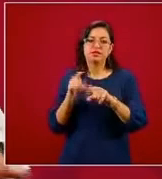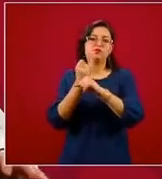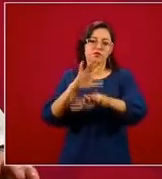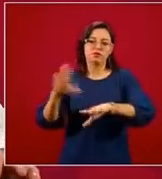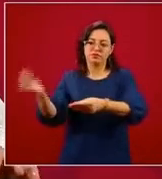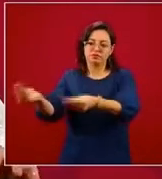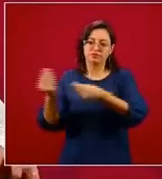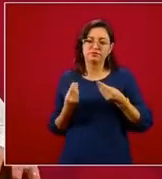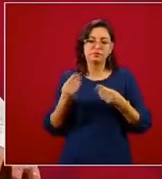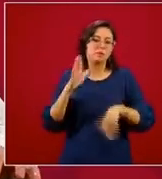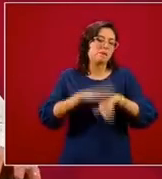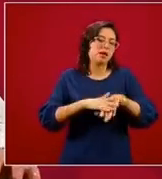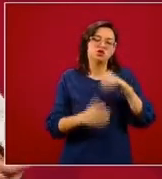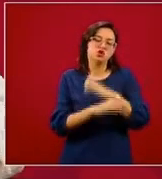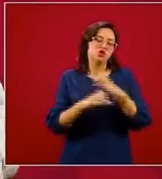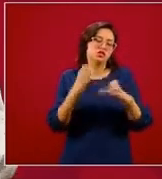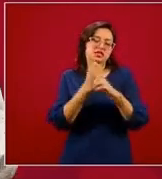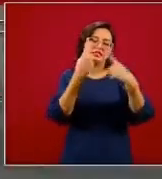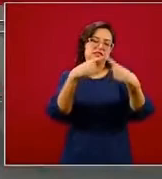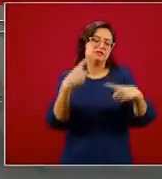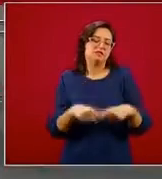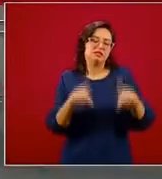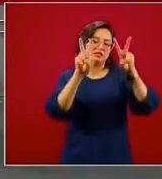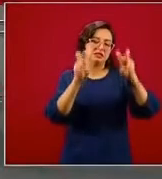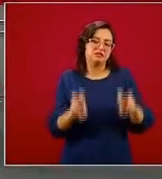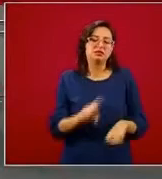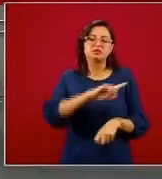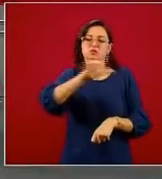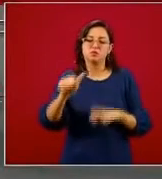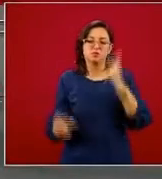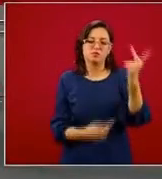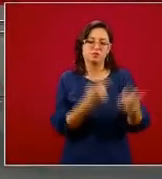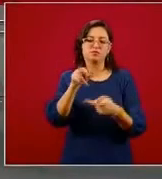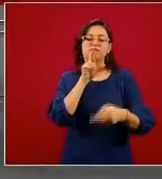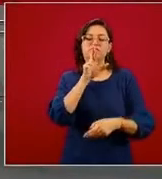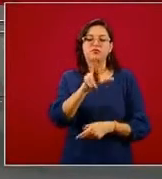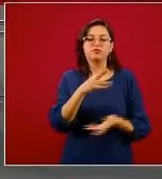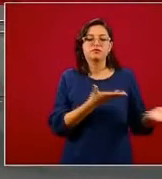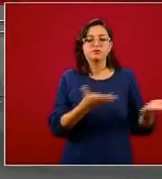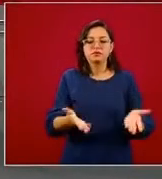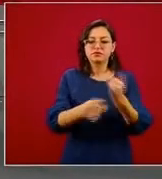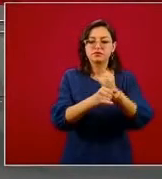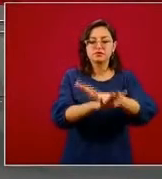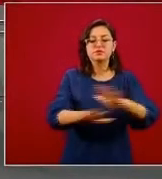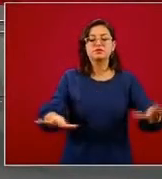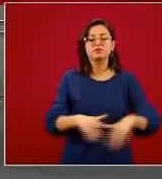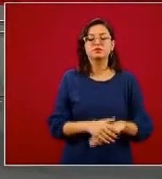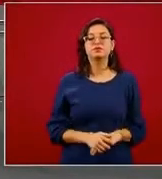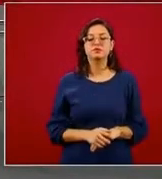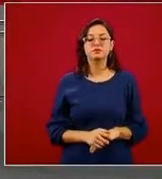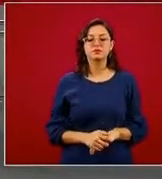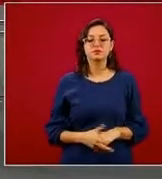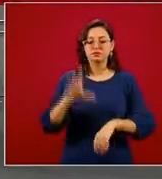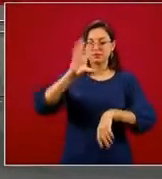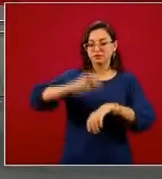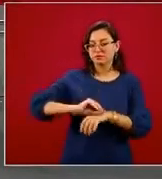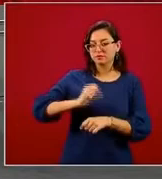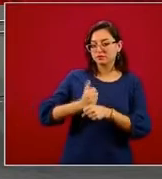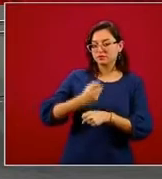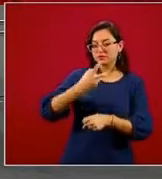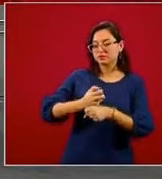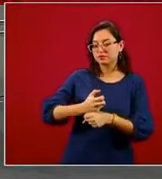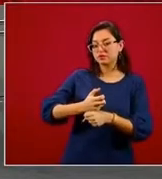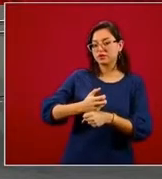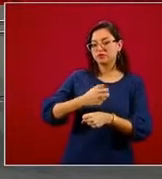the Secretary Ebrard. We're going to present it, some other details, and the Q&A, and Dr. Alomia is now going